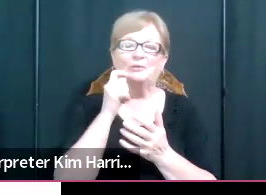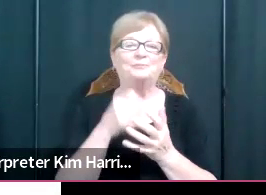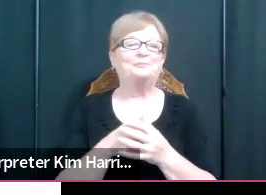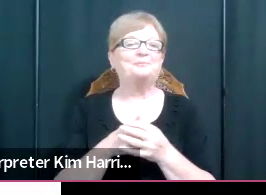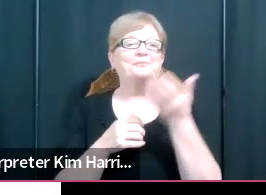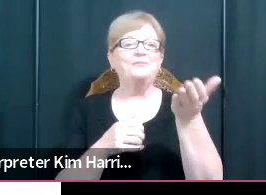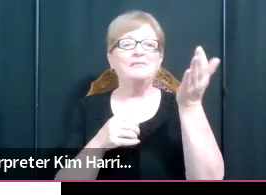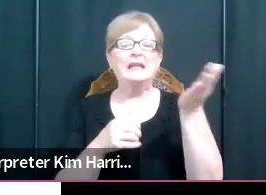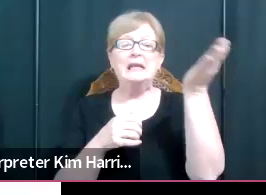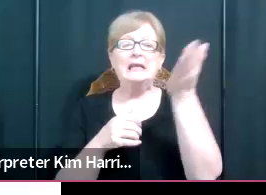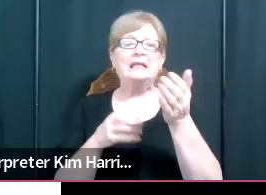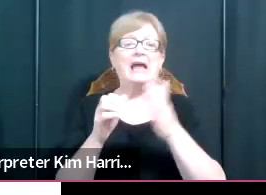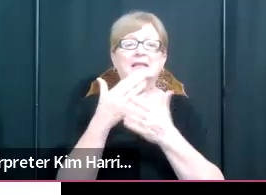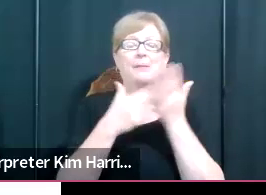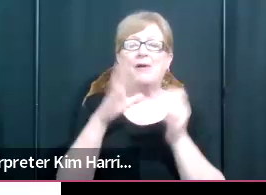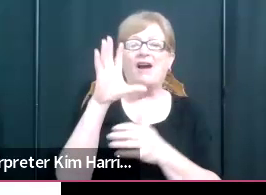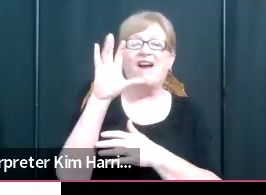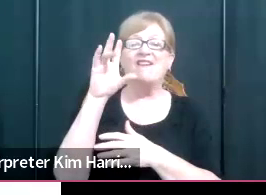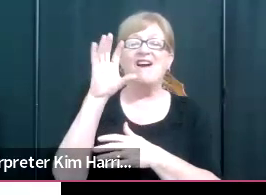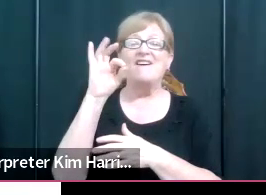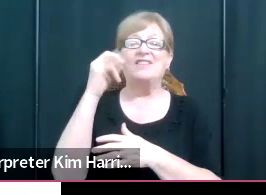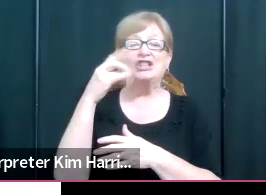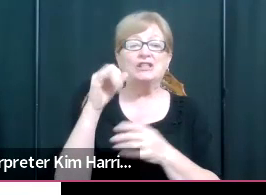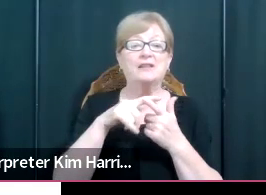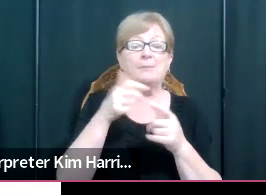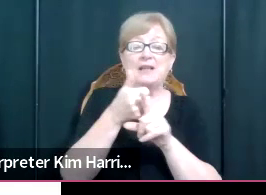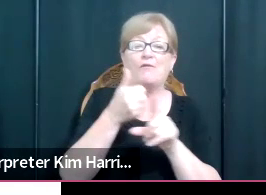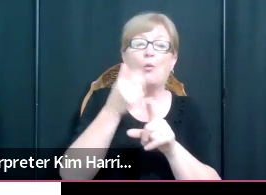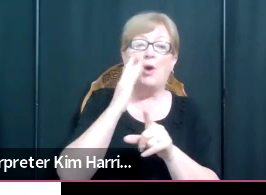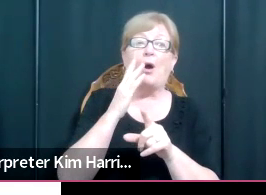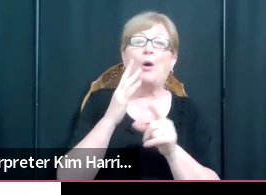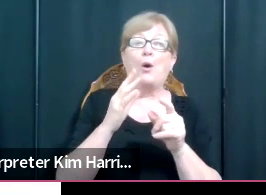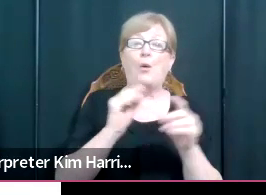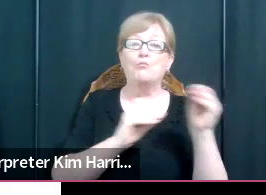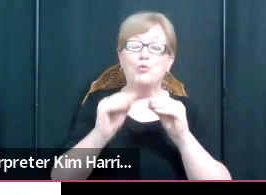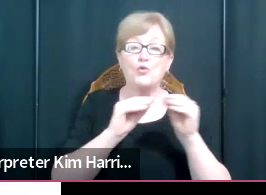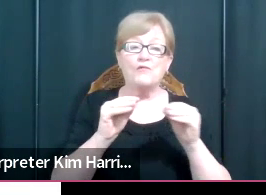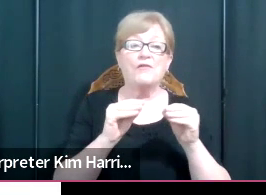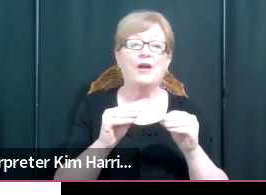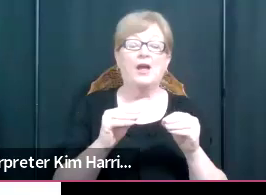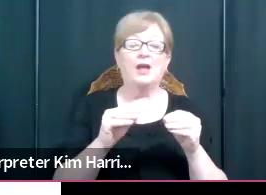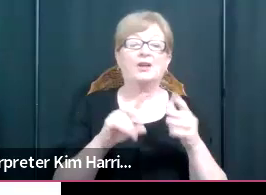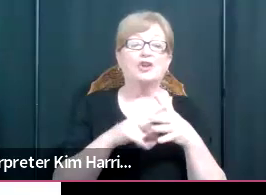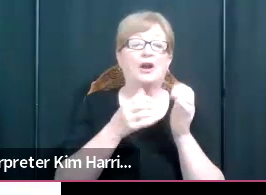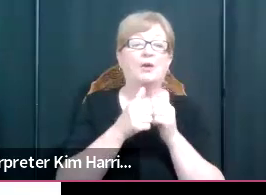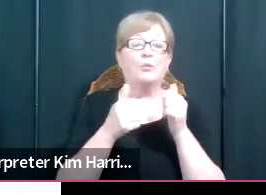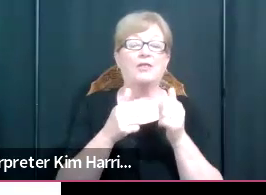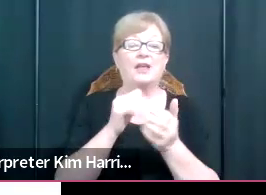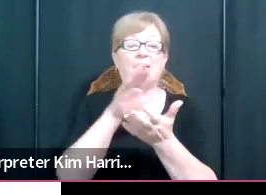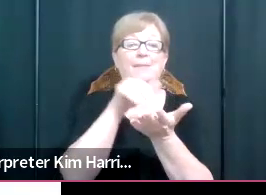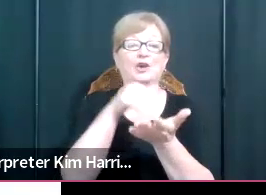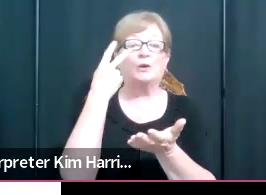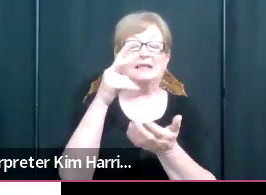This slide has some of our fidgets that move. There are lots of them out there. Starting kind of right here in the middle, you can